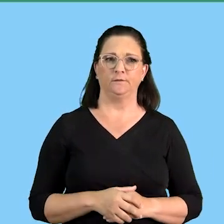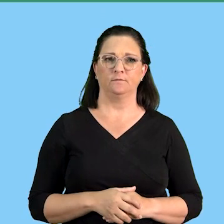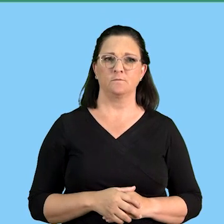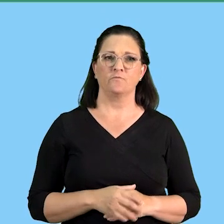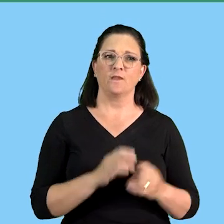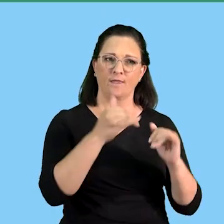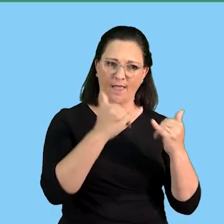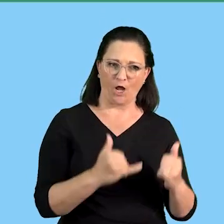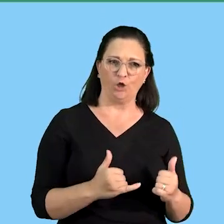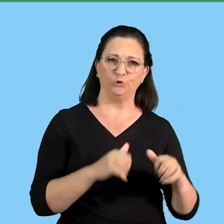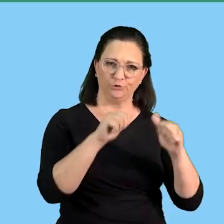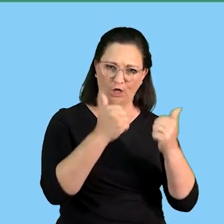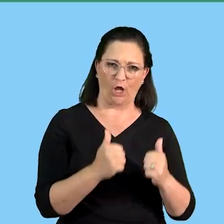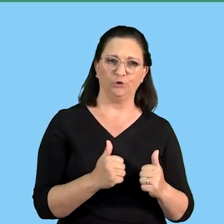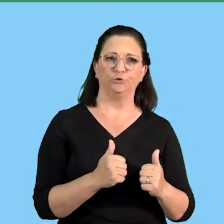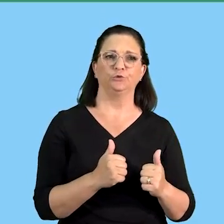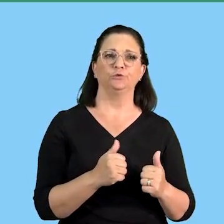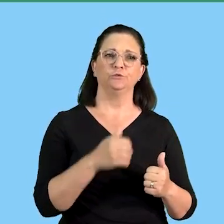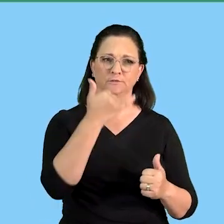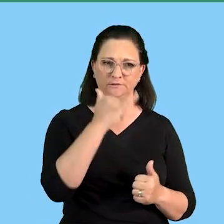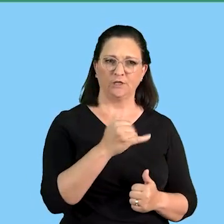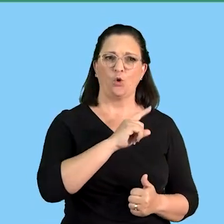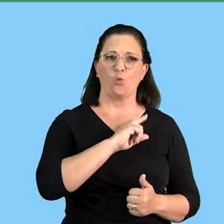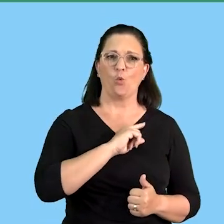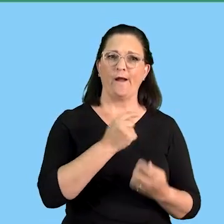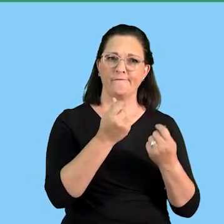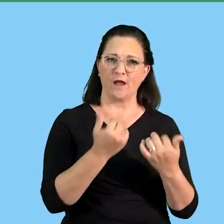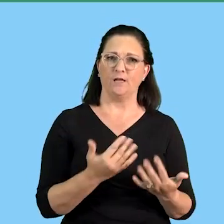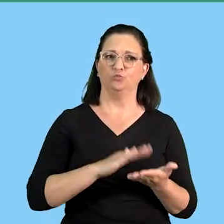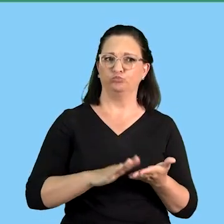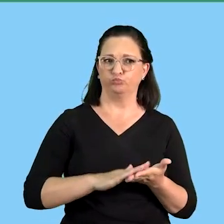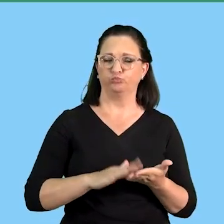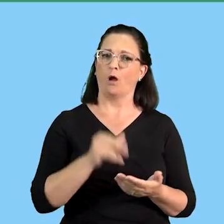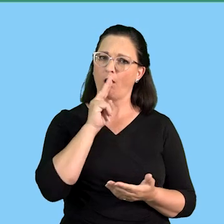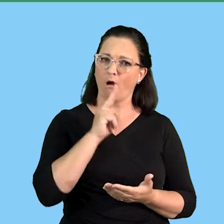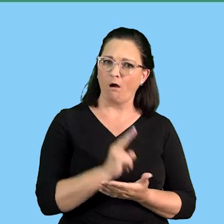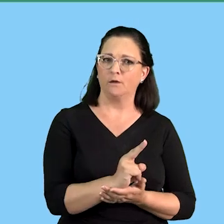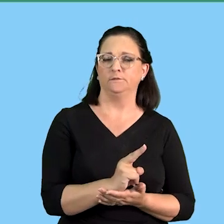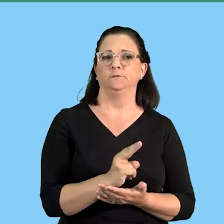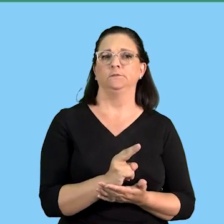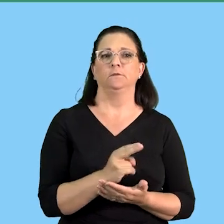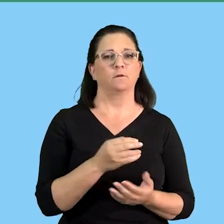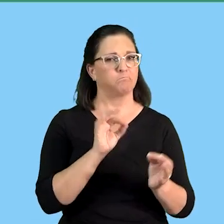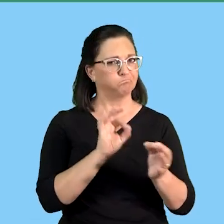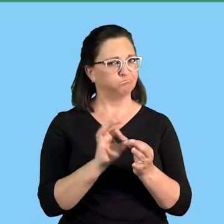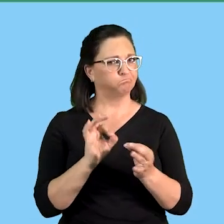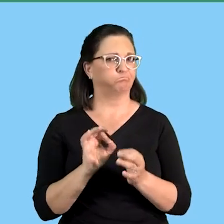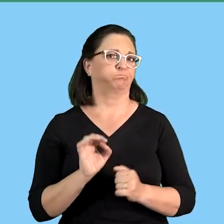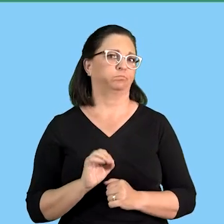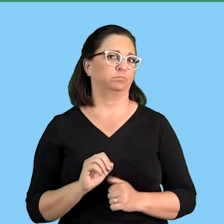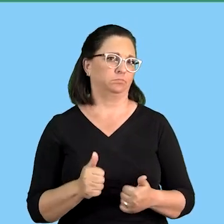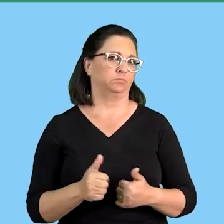are checked to make sure its financial operations are honest and to make sure that they are accurate as